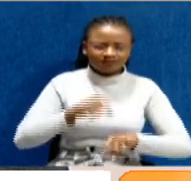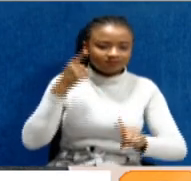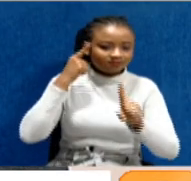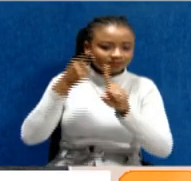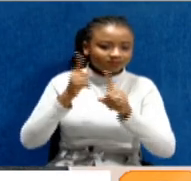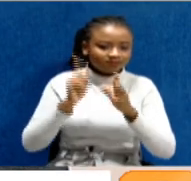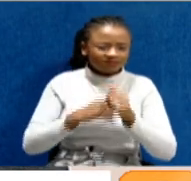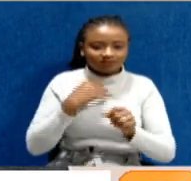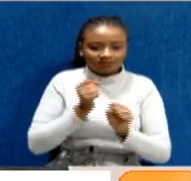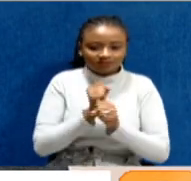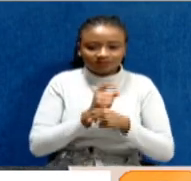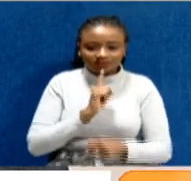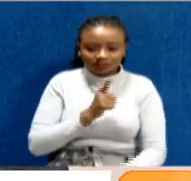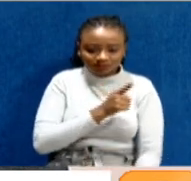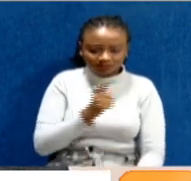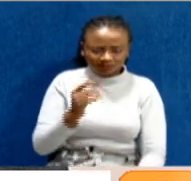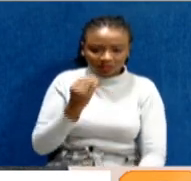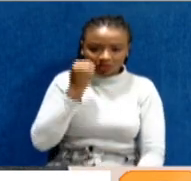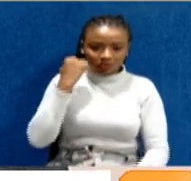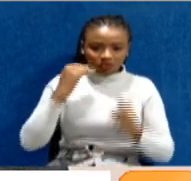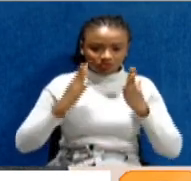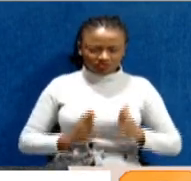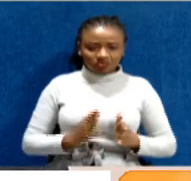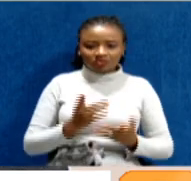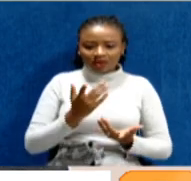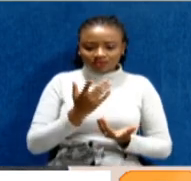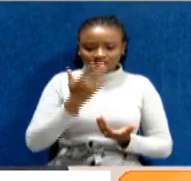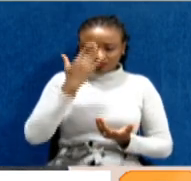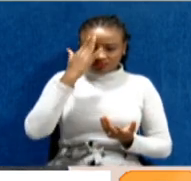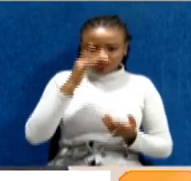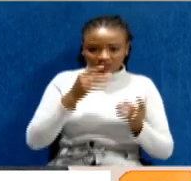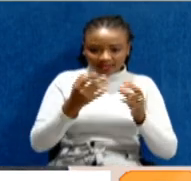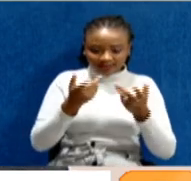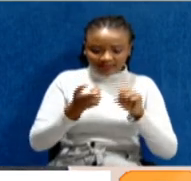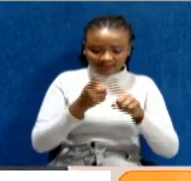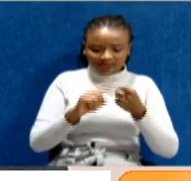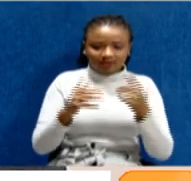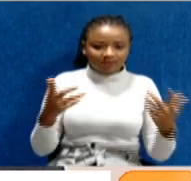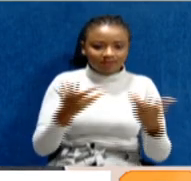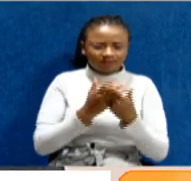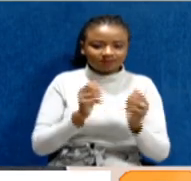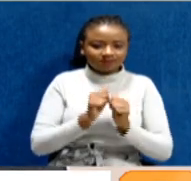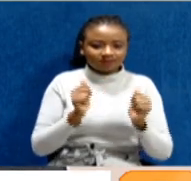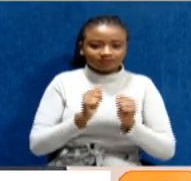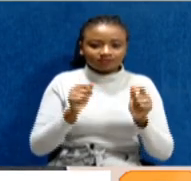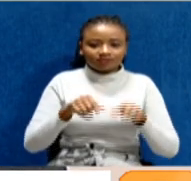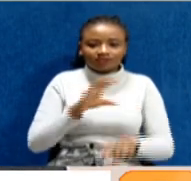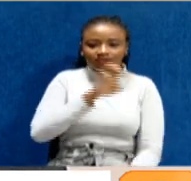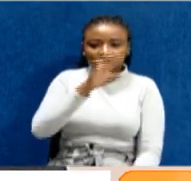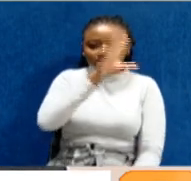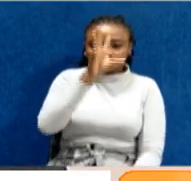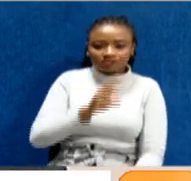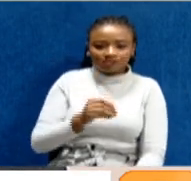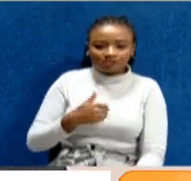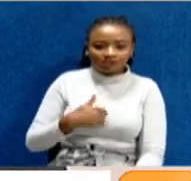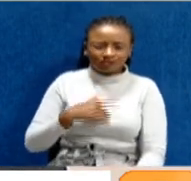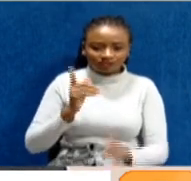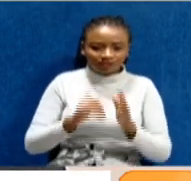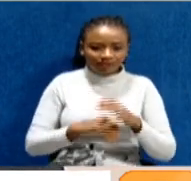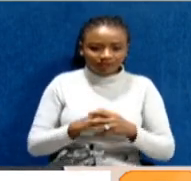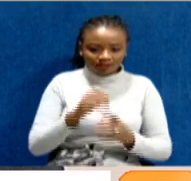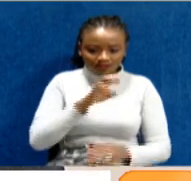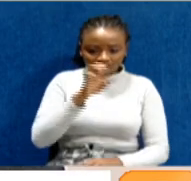that consumers are actually aware and they have been ensured that the standards have been met. And in East Africa, we have what we are calling